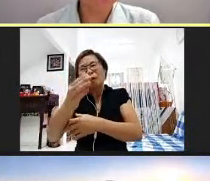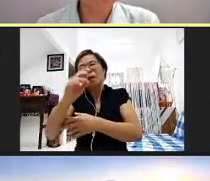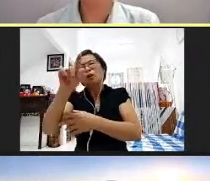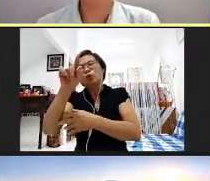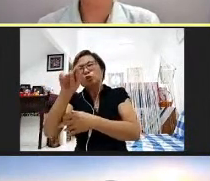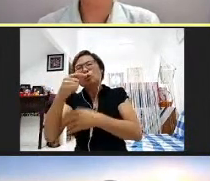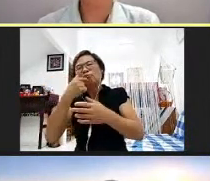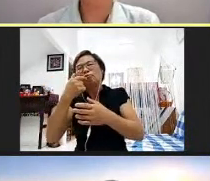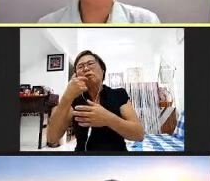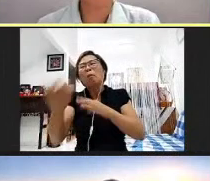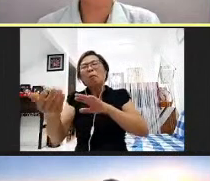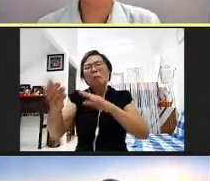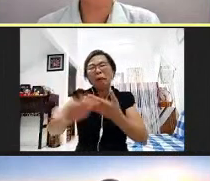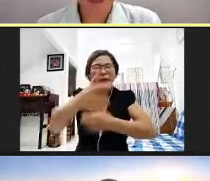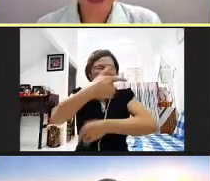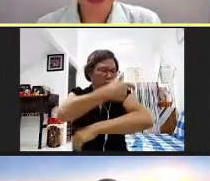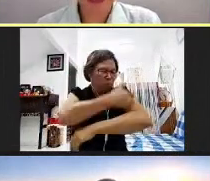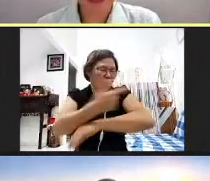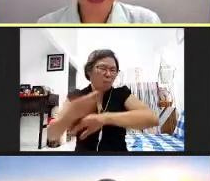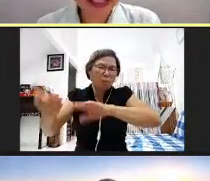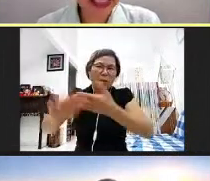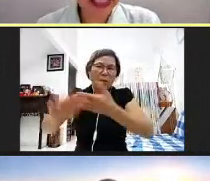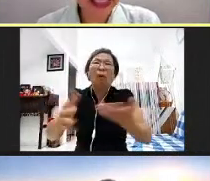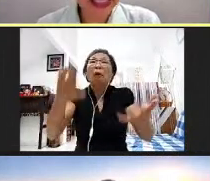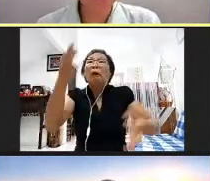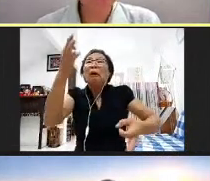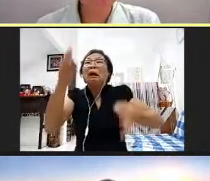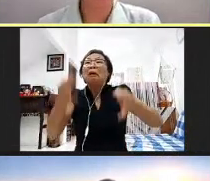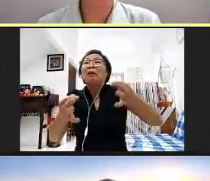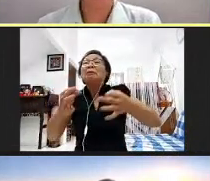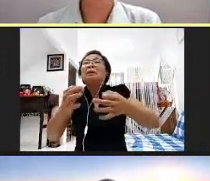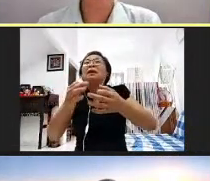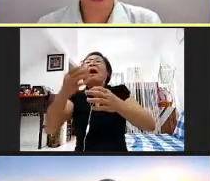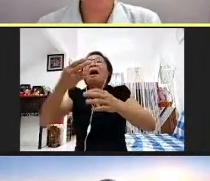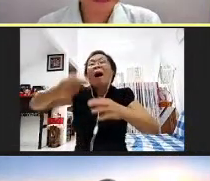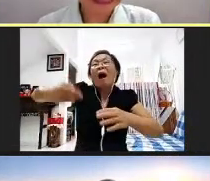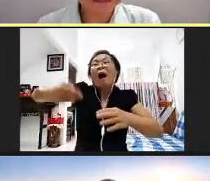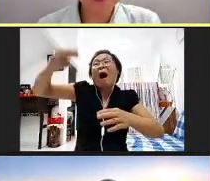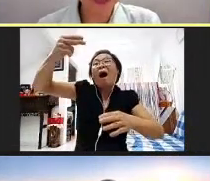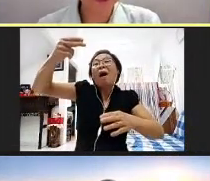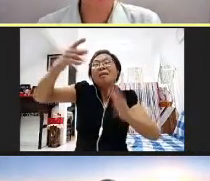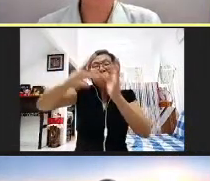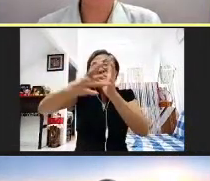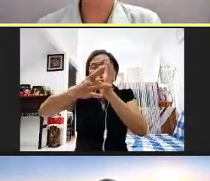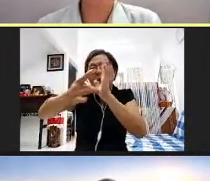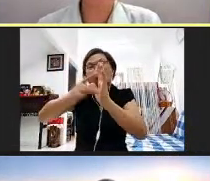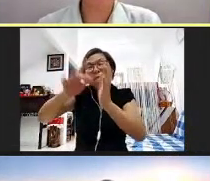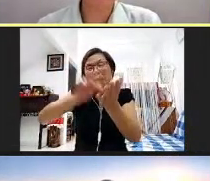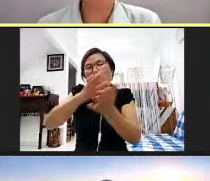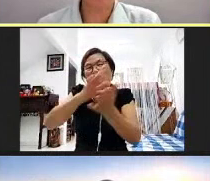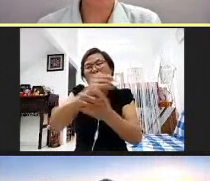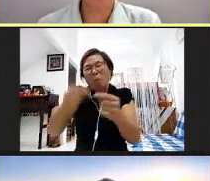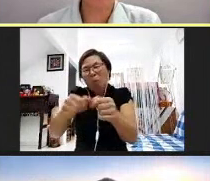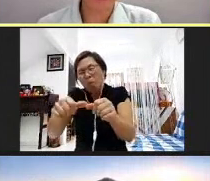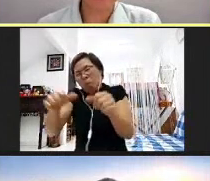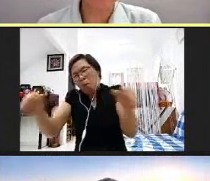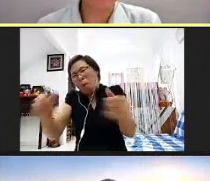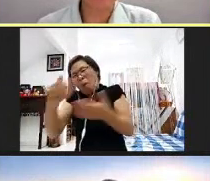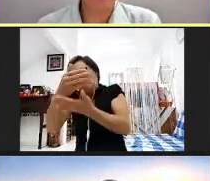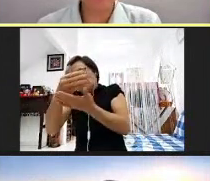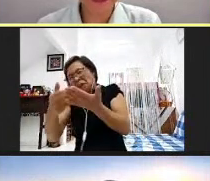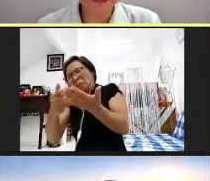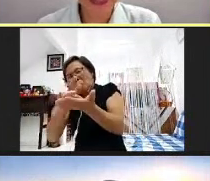if I'm taking a high cholesterol medication or I'm allergic to certain medication